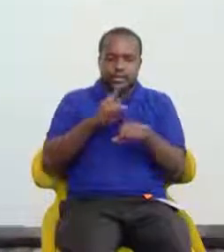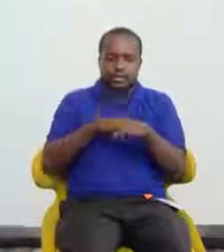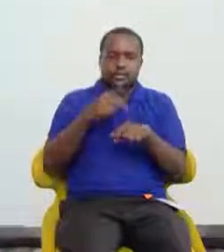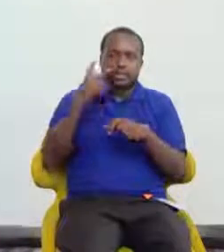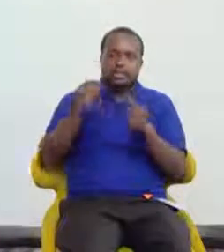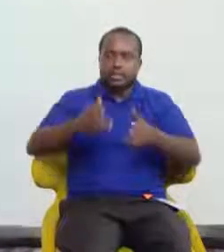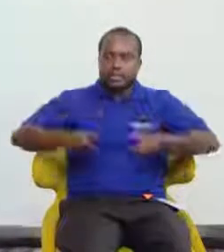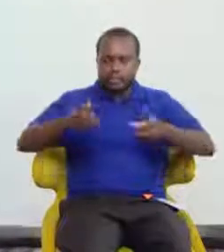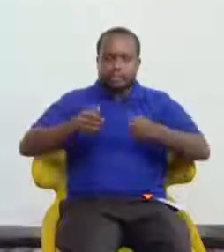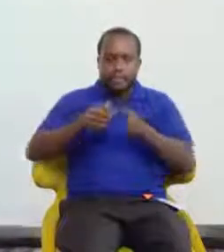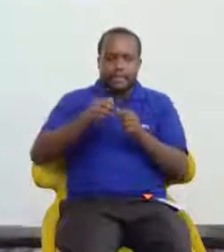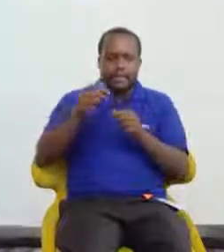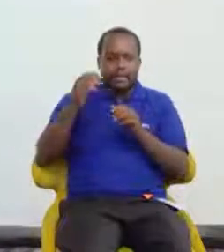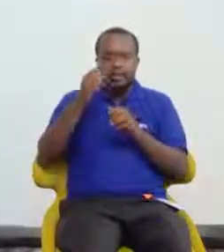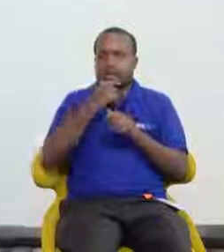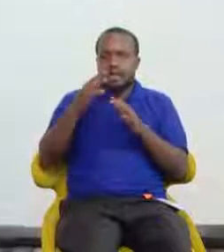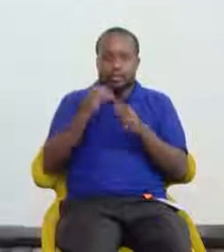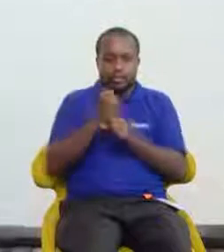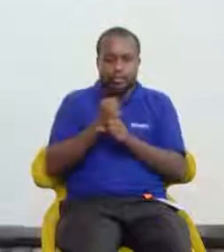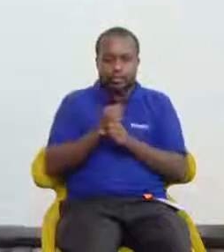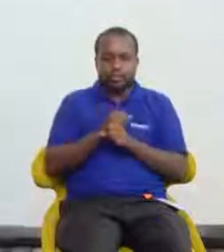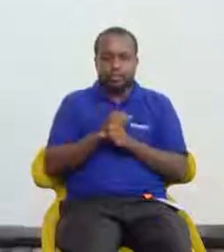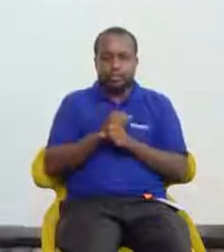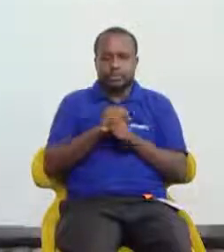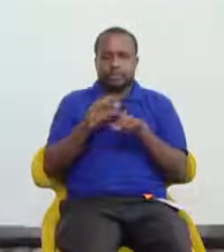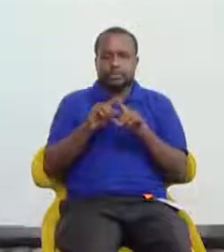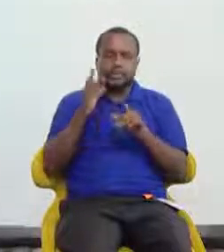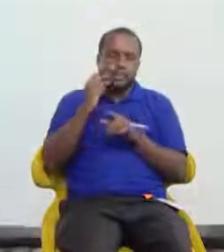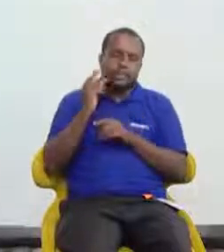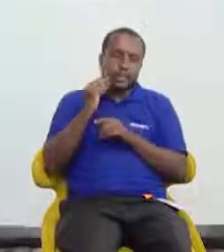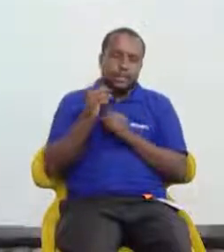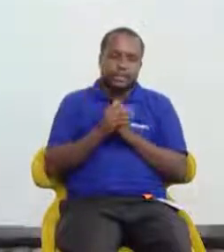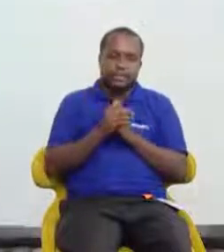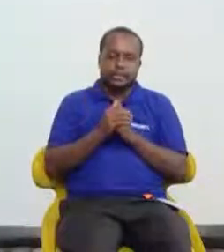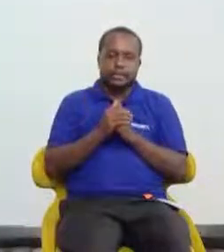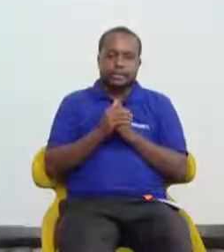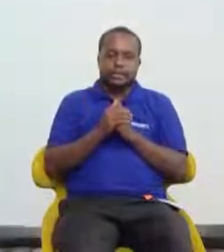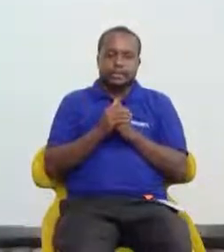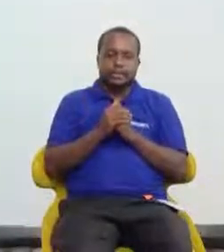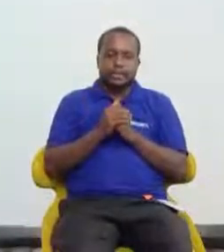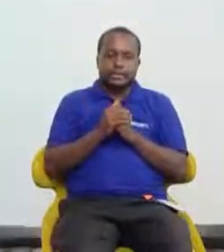say, oh my God, how do you do that? Just experience. So